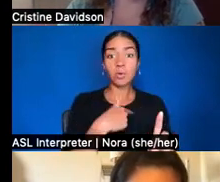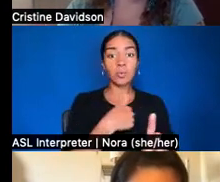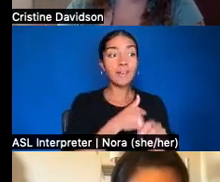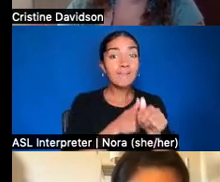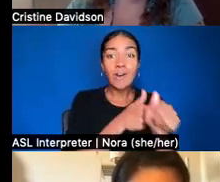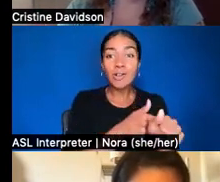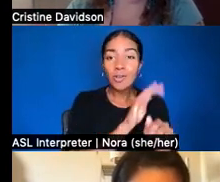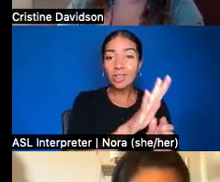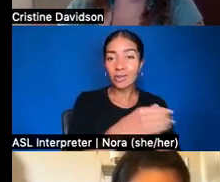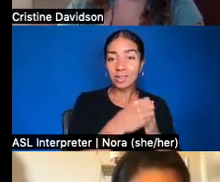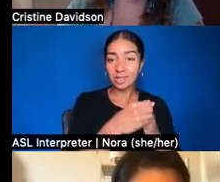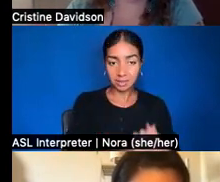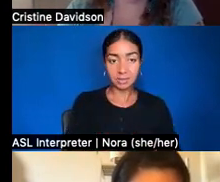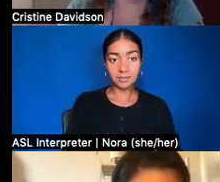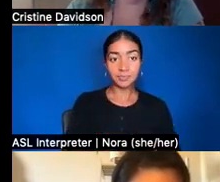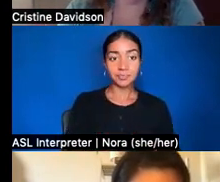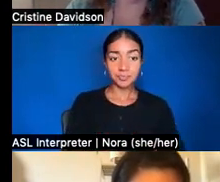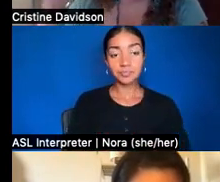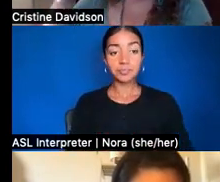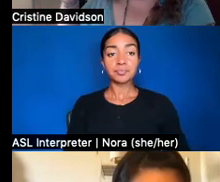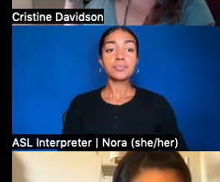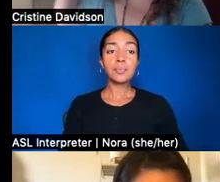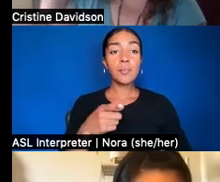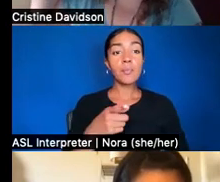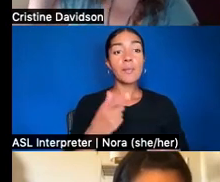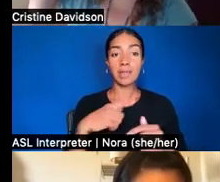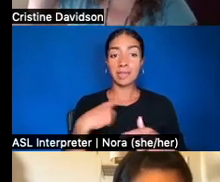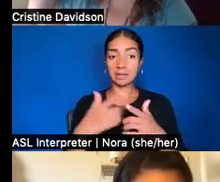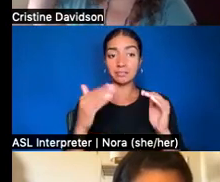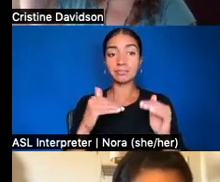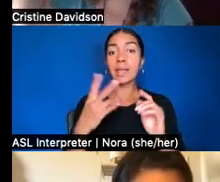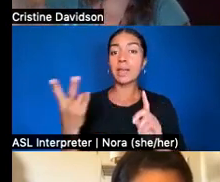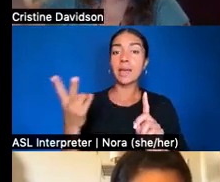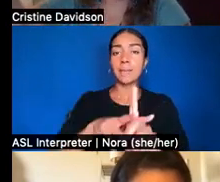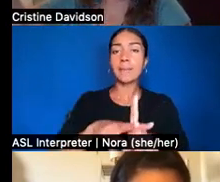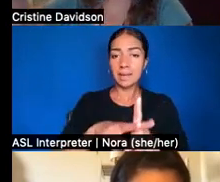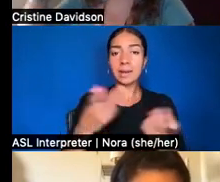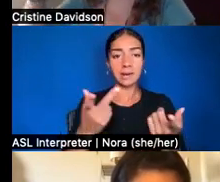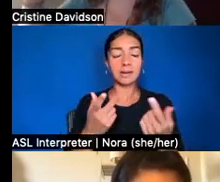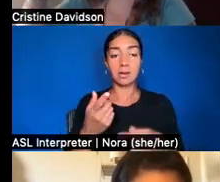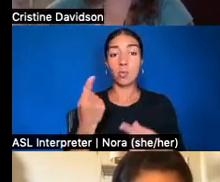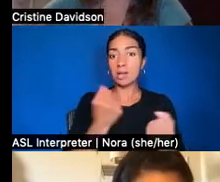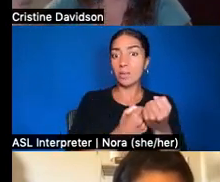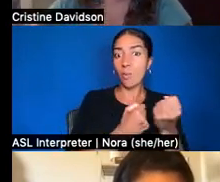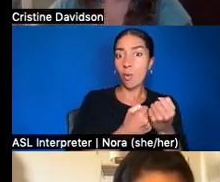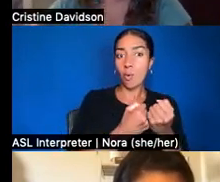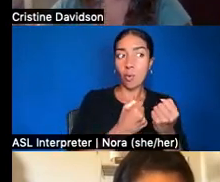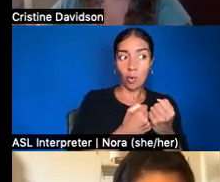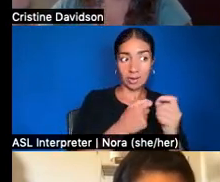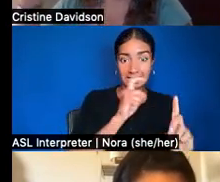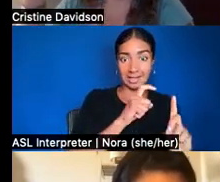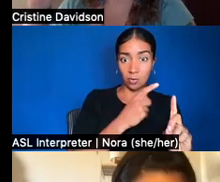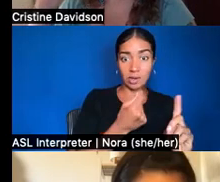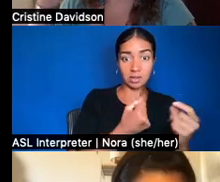So really, what supports do they need to implement? And so it's not like opening a file on somebody and making a work